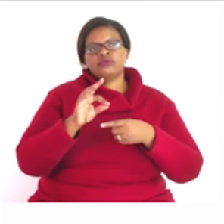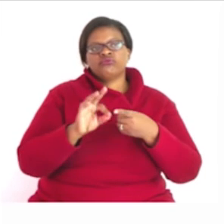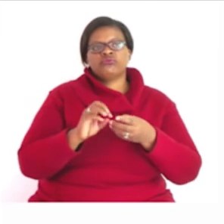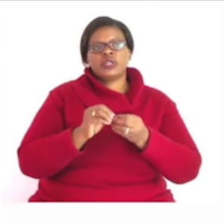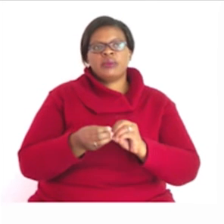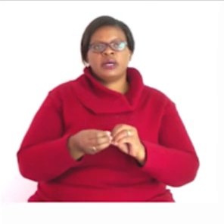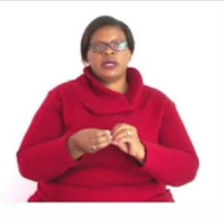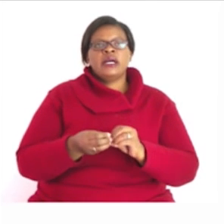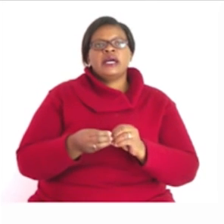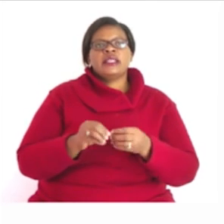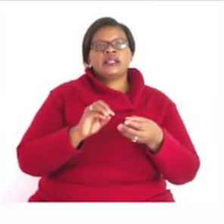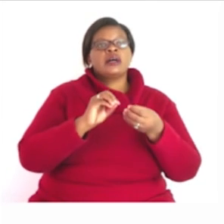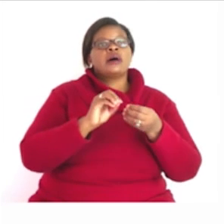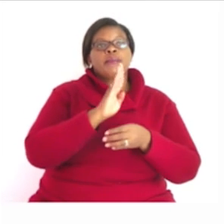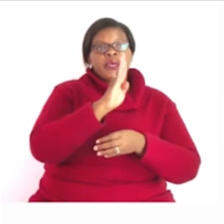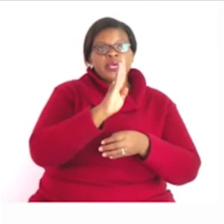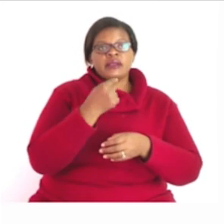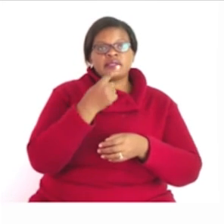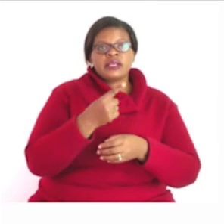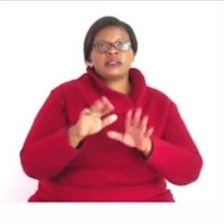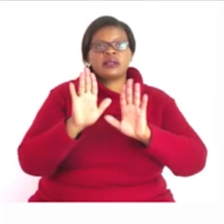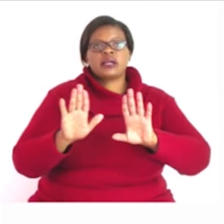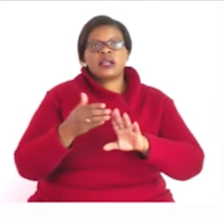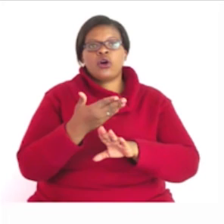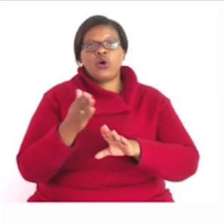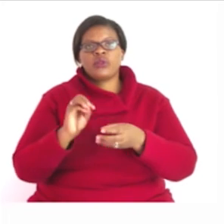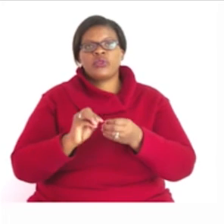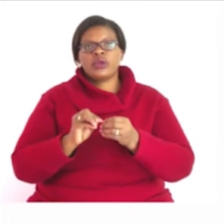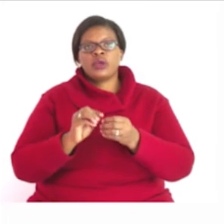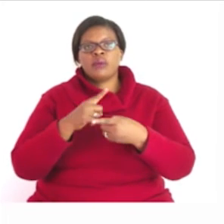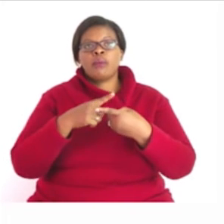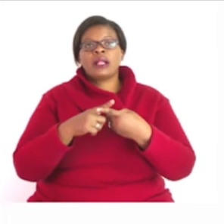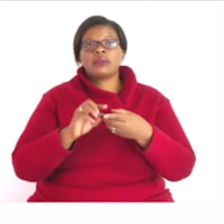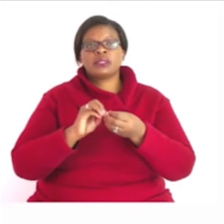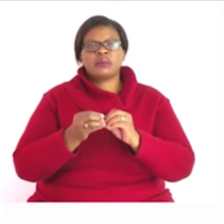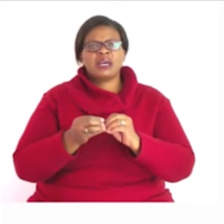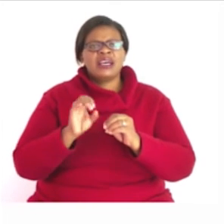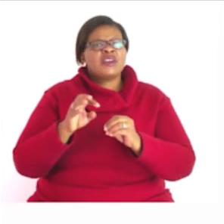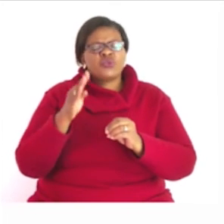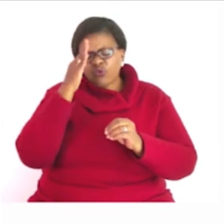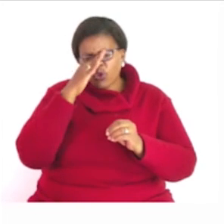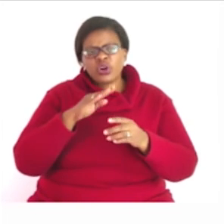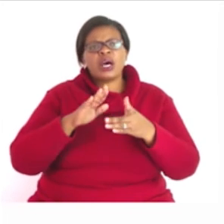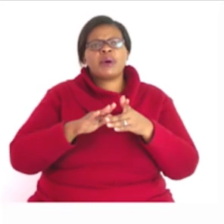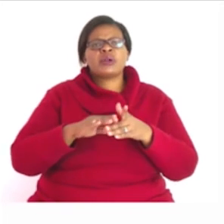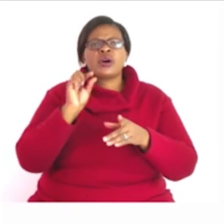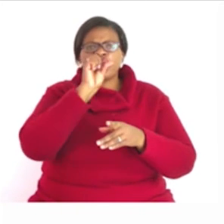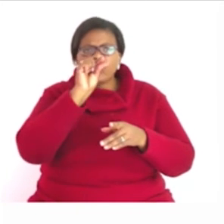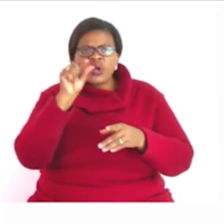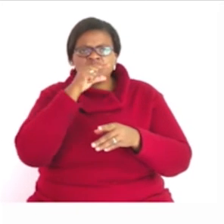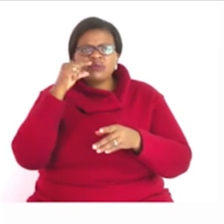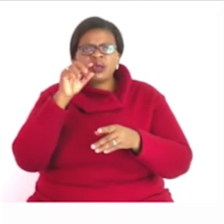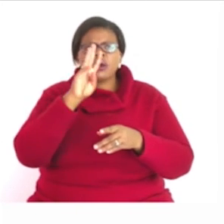all multiples of 2 except 2. In case you have forgotten what the word multiples are,